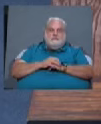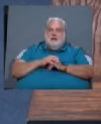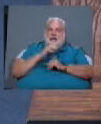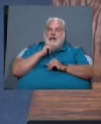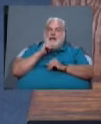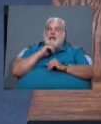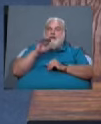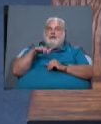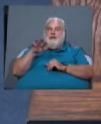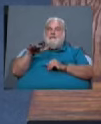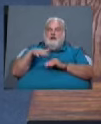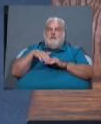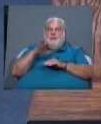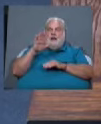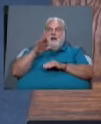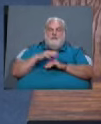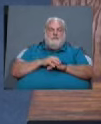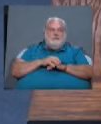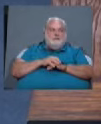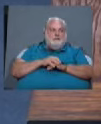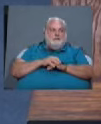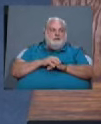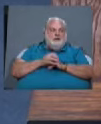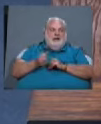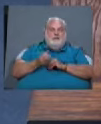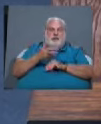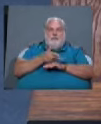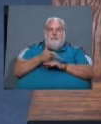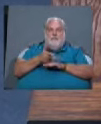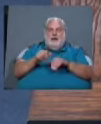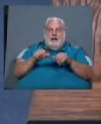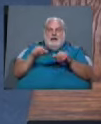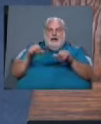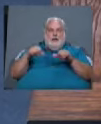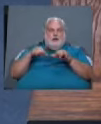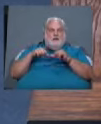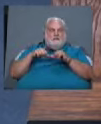55 or older. How many parking places do they have?